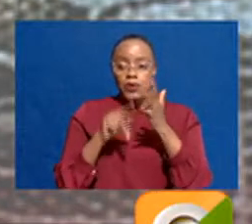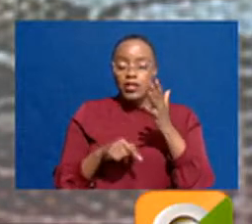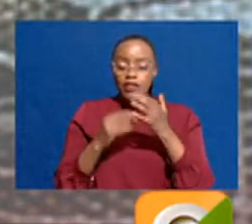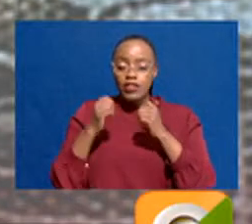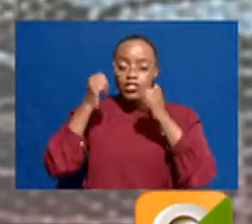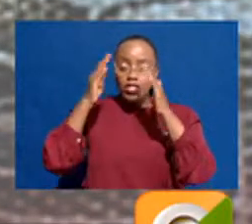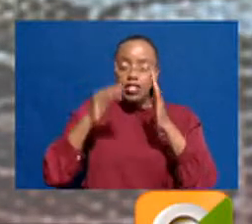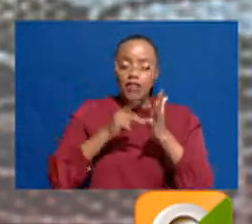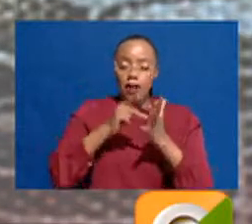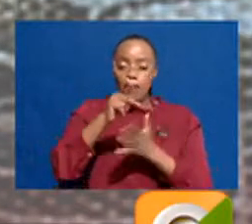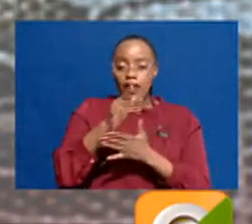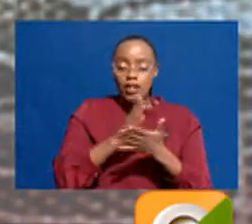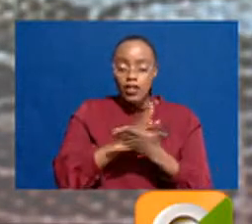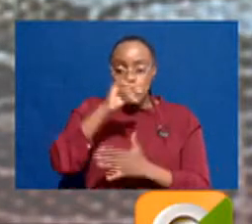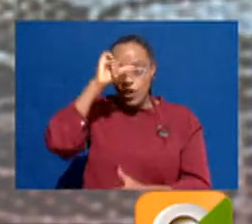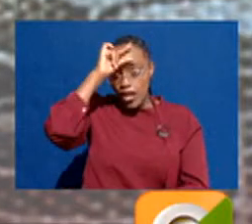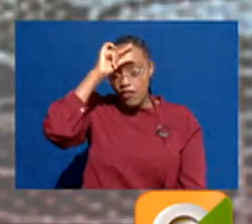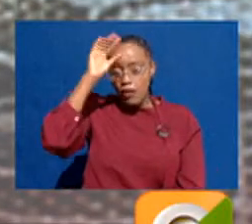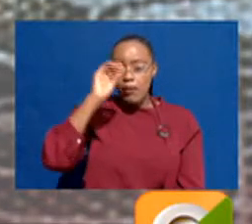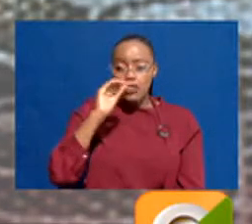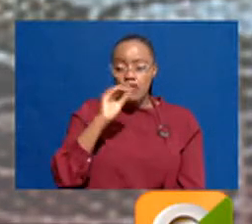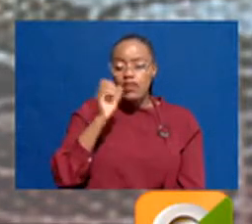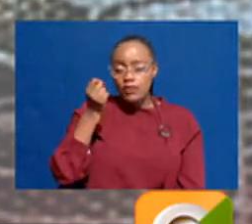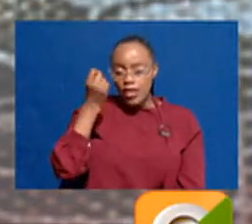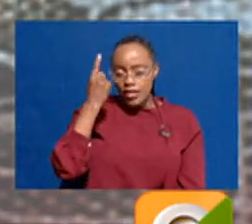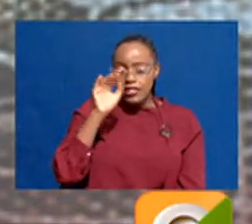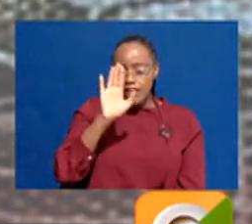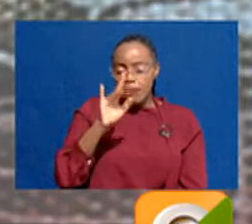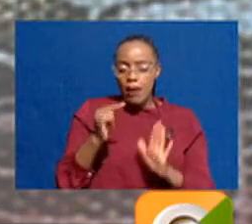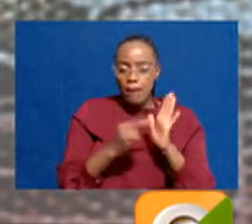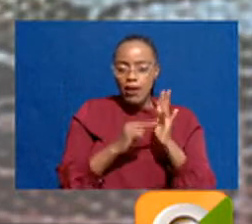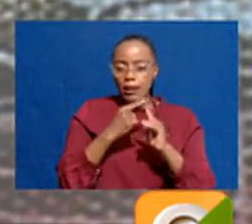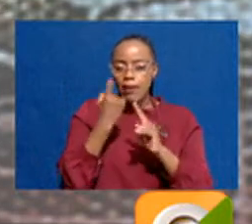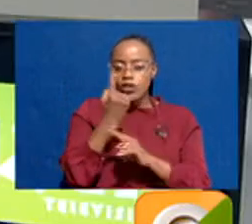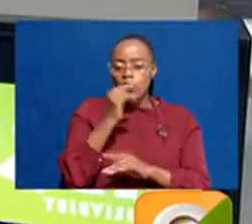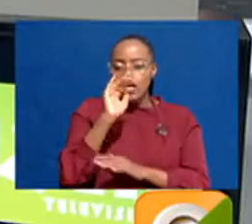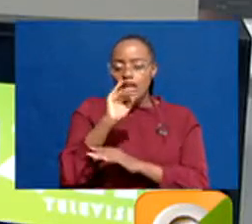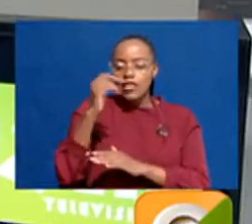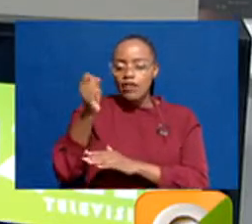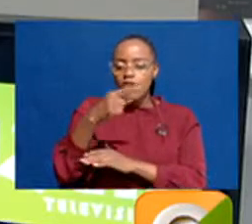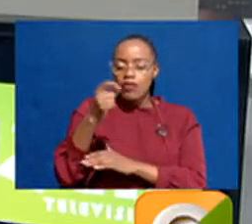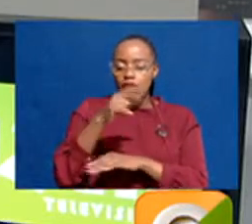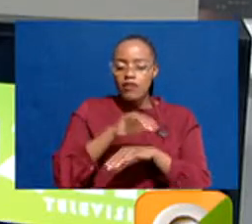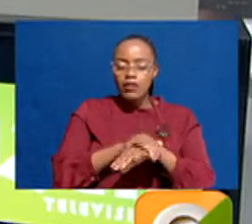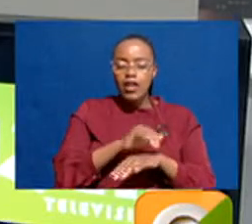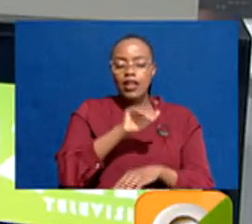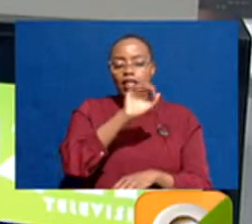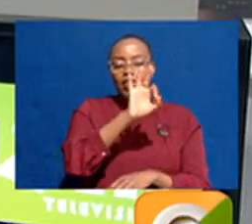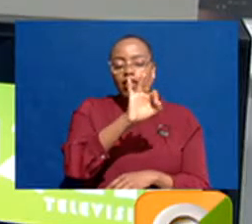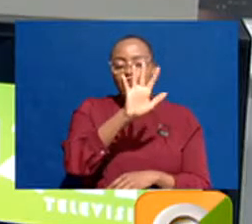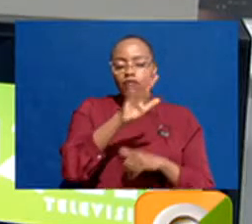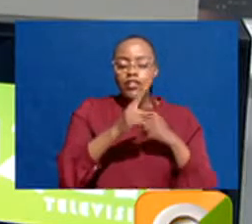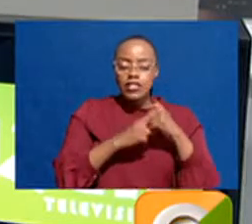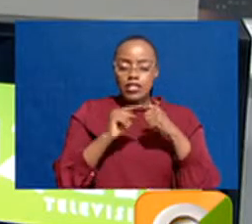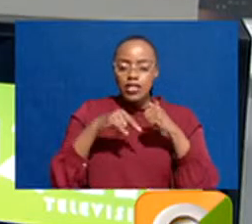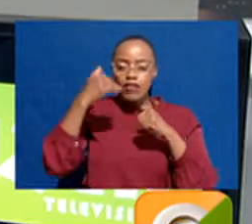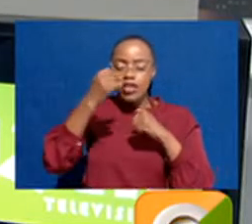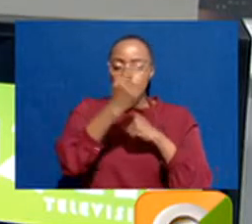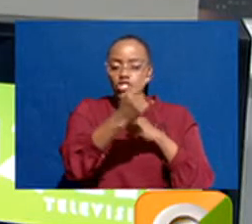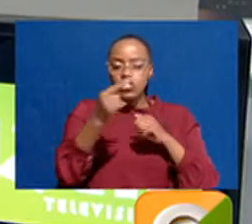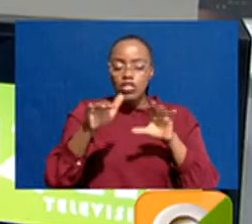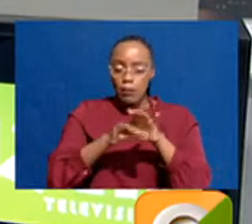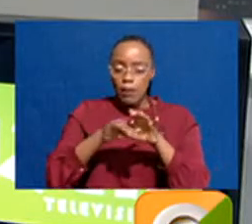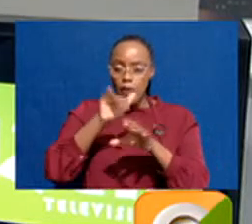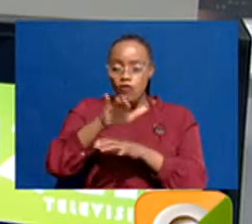It's not a driver paid by government. No, I get you on that. Yes. I'm just asking because monthly they'll receive the 356,000 yes. shillings, everyone, yeah. every